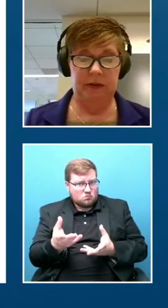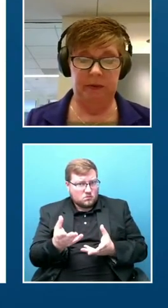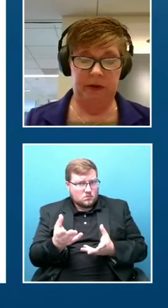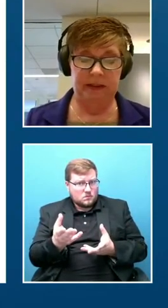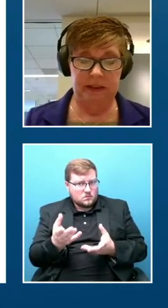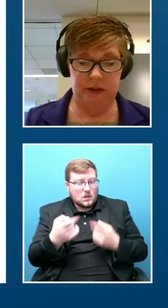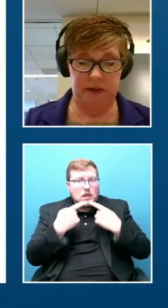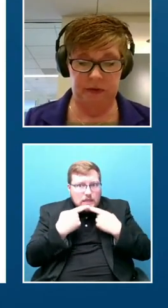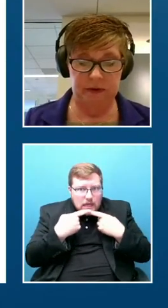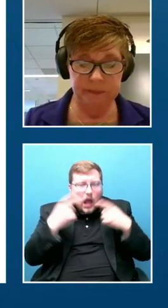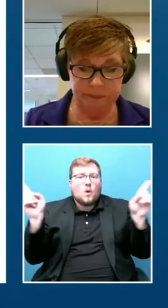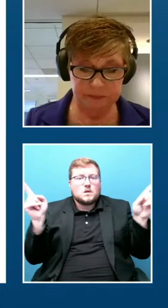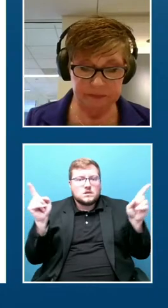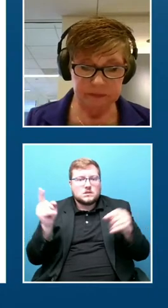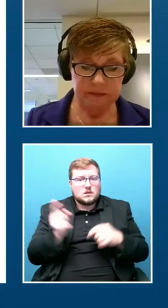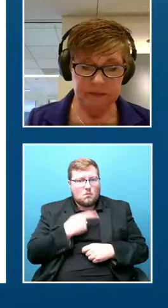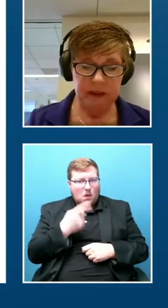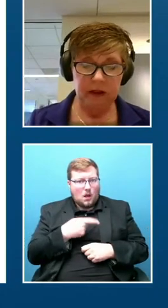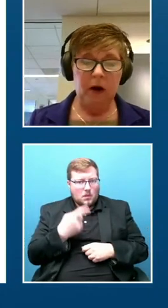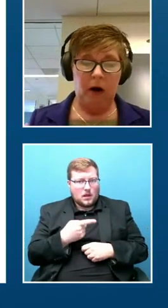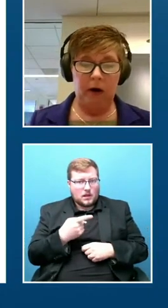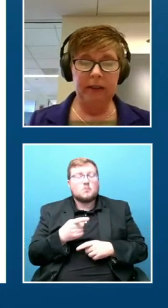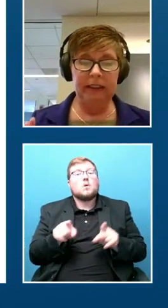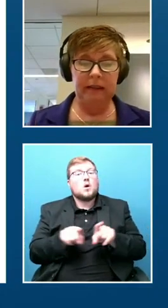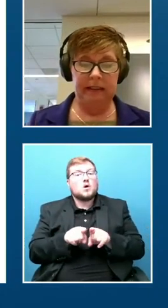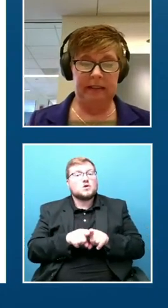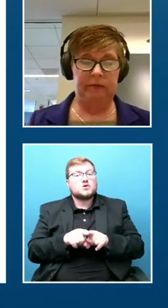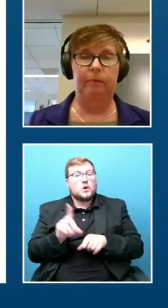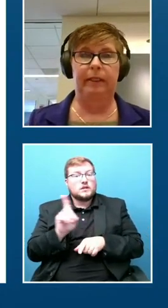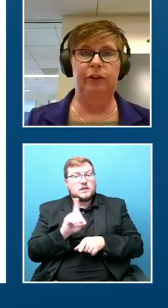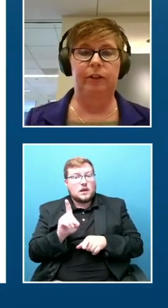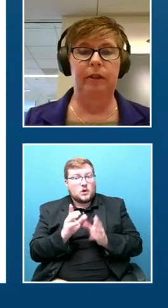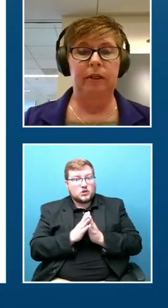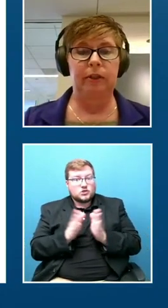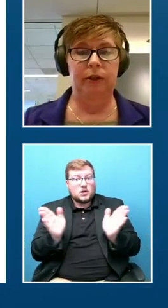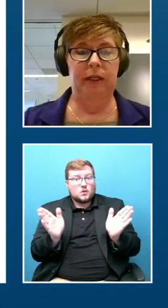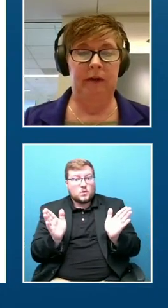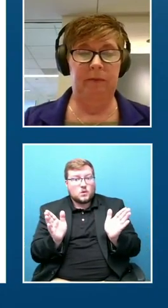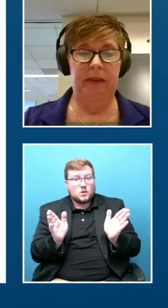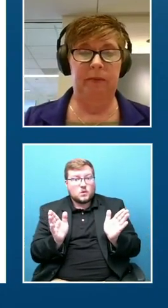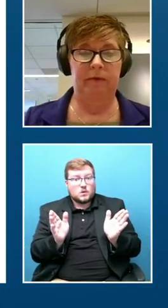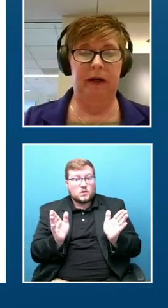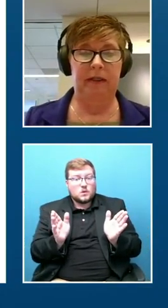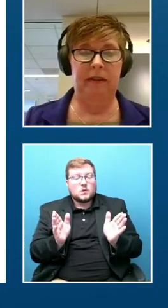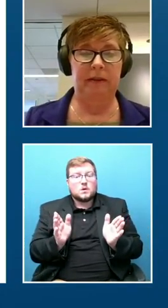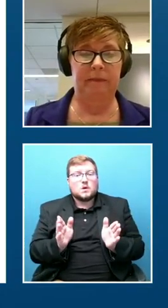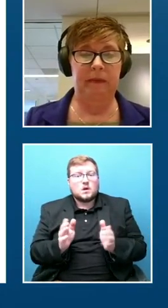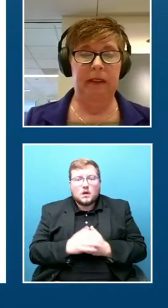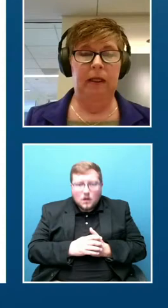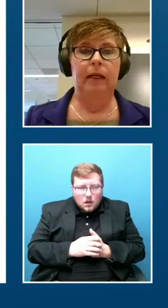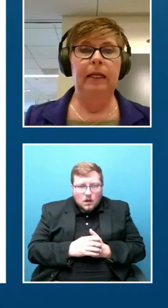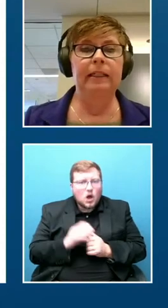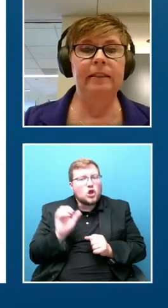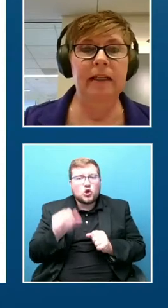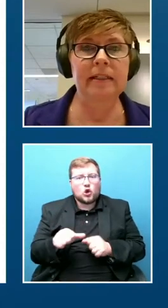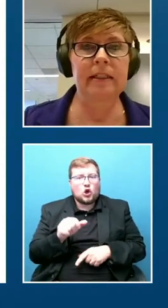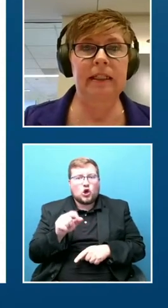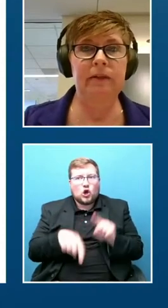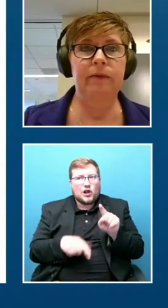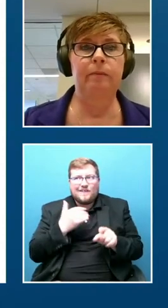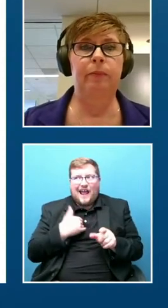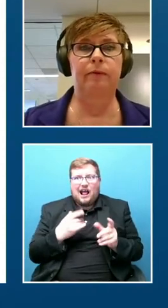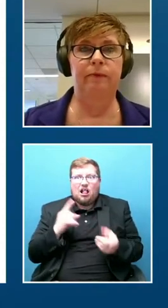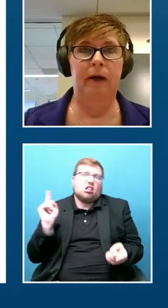public and to Democrats in general, hardly less information could have been provided. It